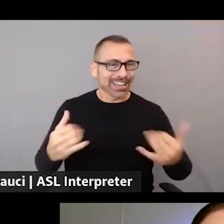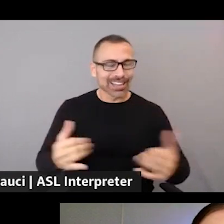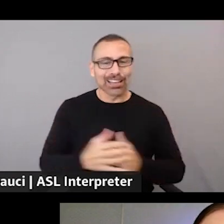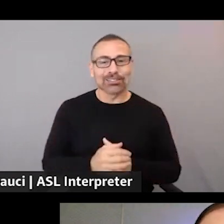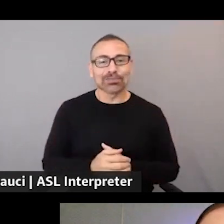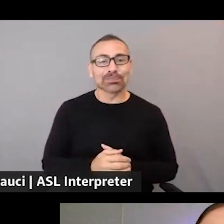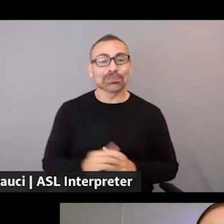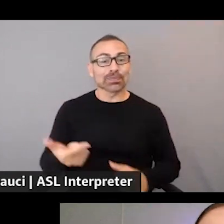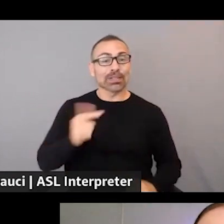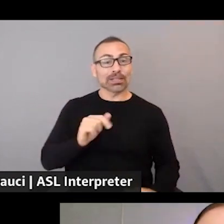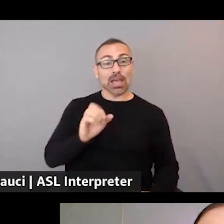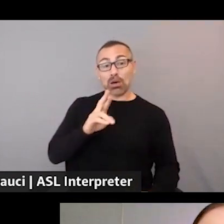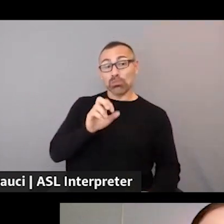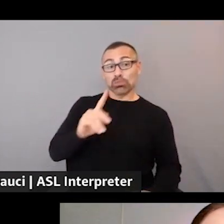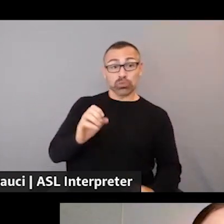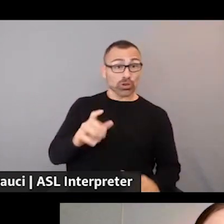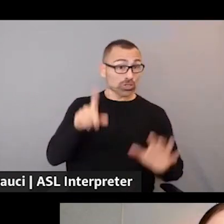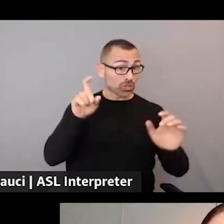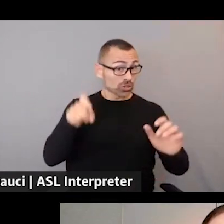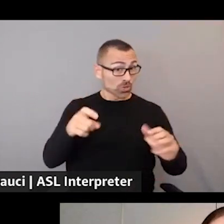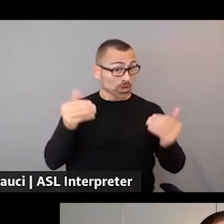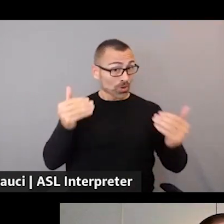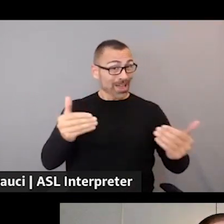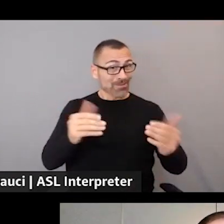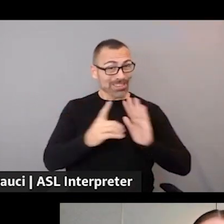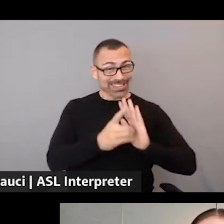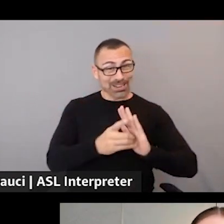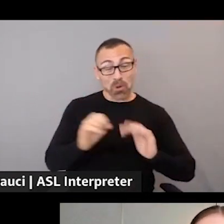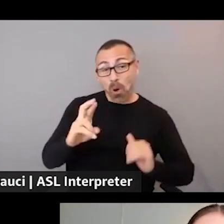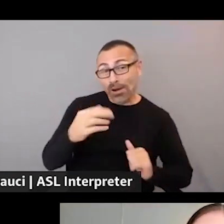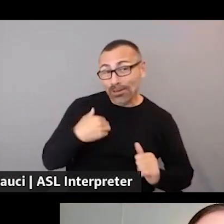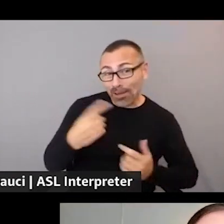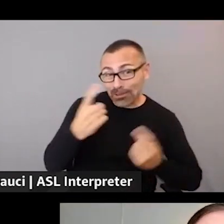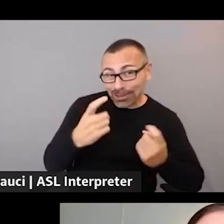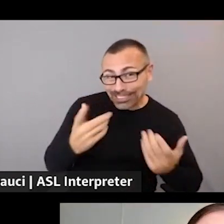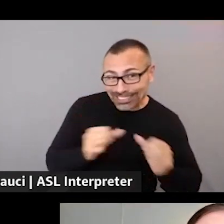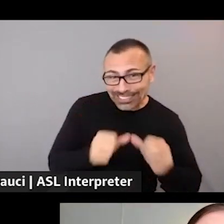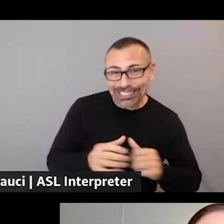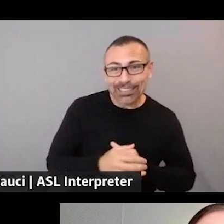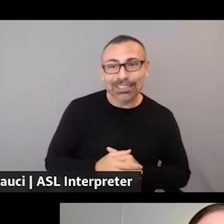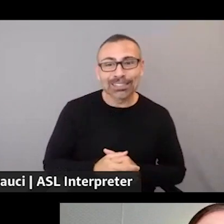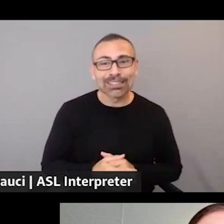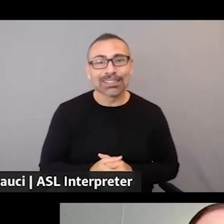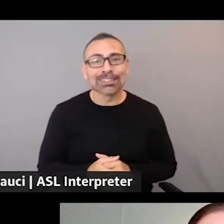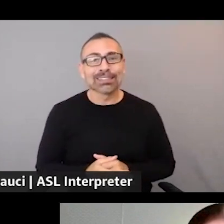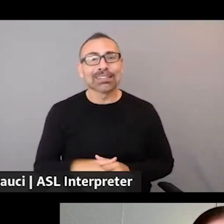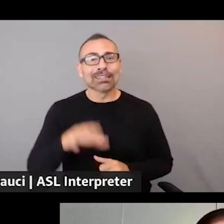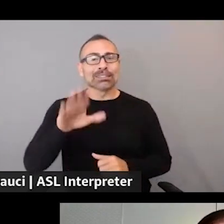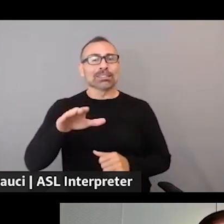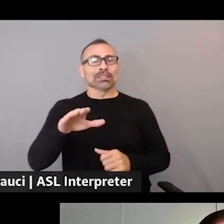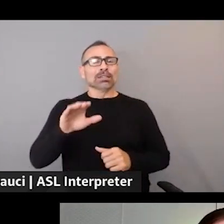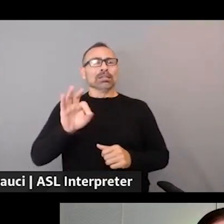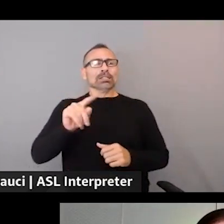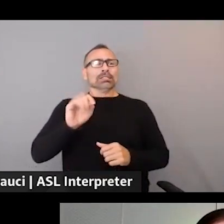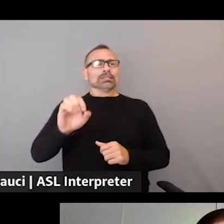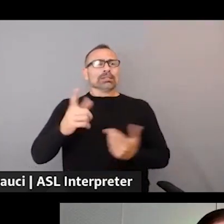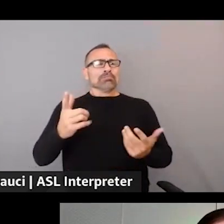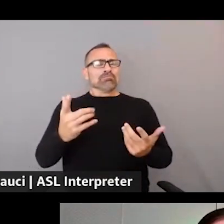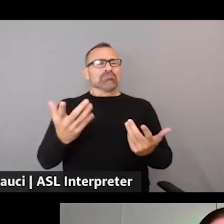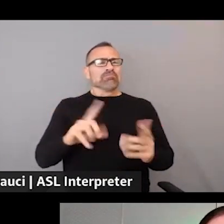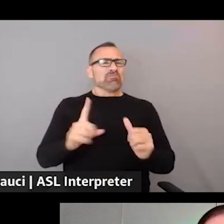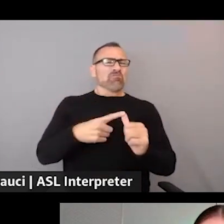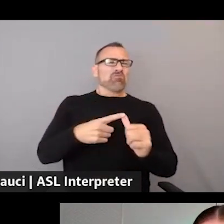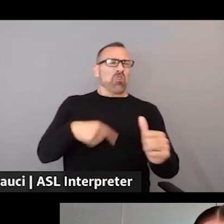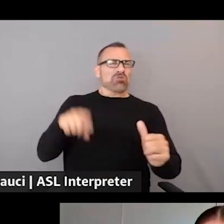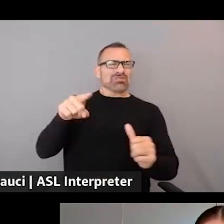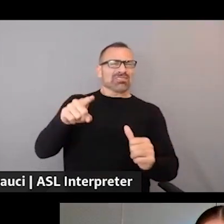our demo, or do you have any more questions for us for this start? Yeah, I want to know more about Let's Ship It. What is Let's Ship It on AWS? Give